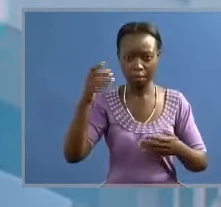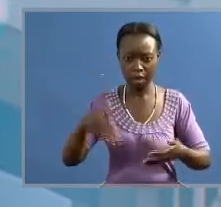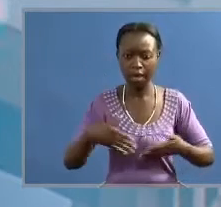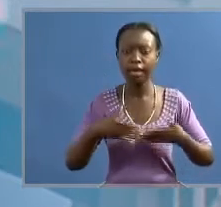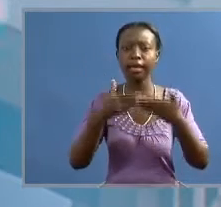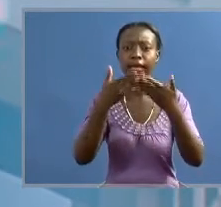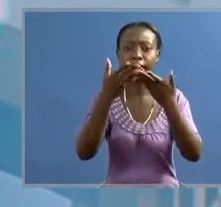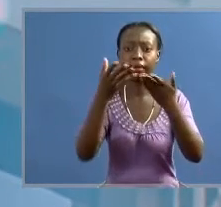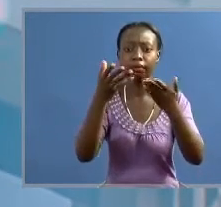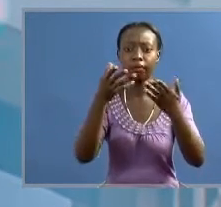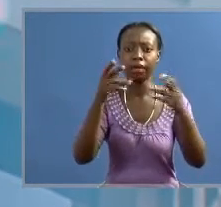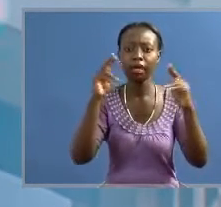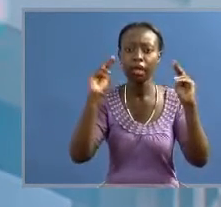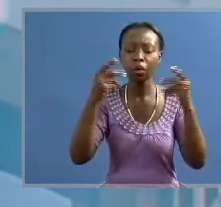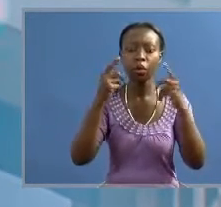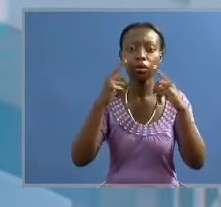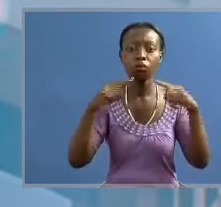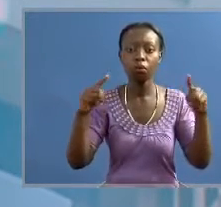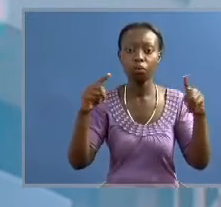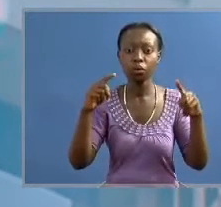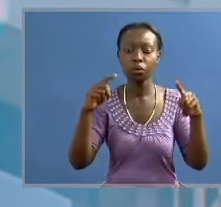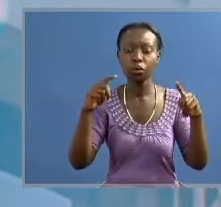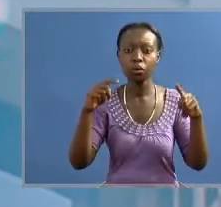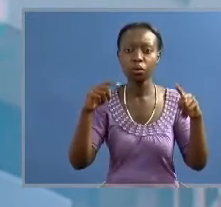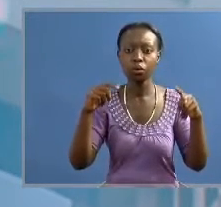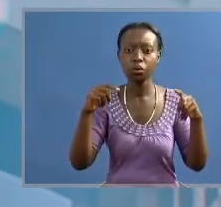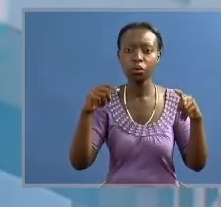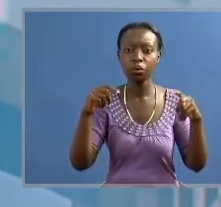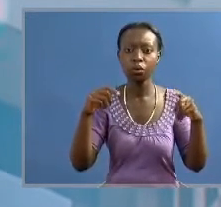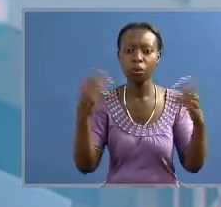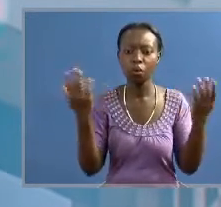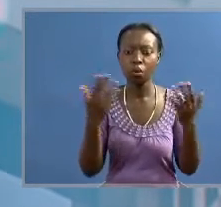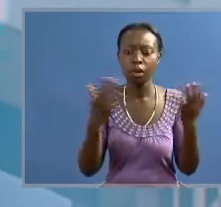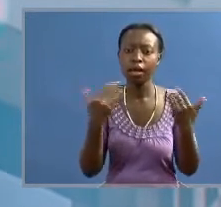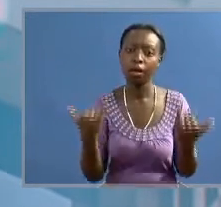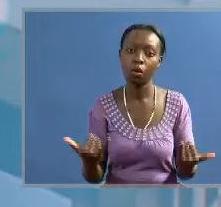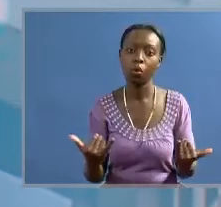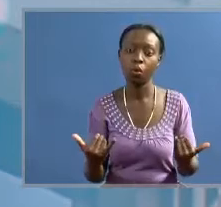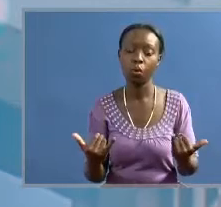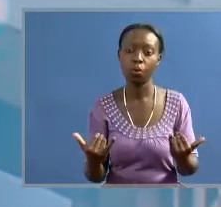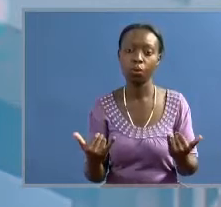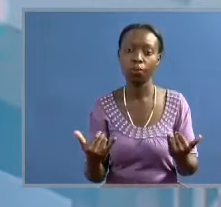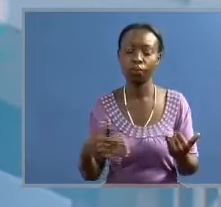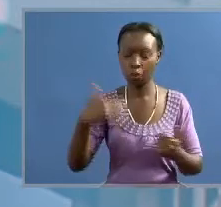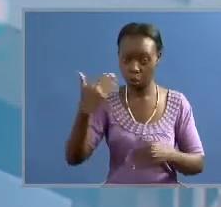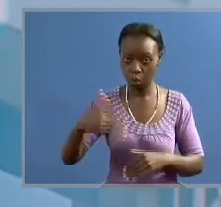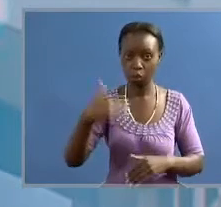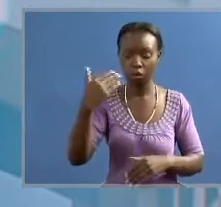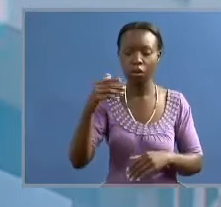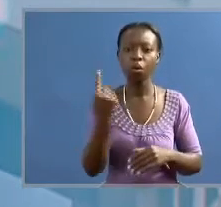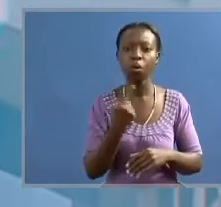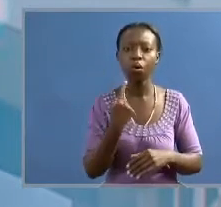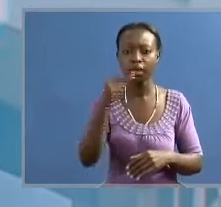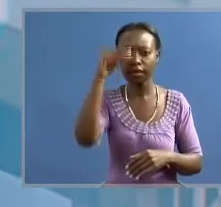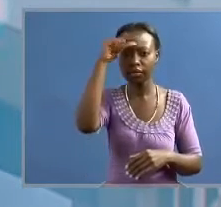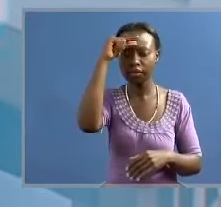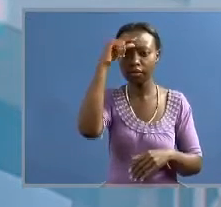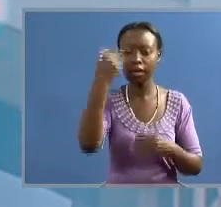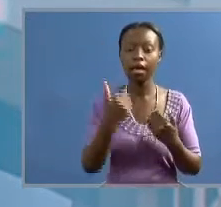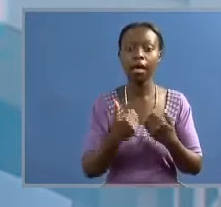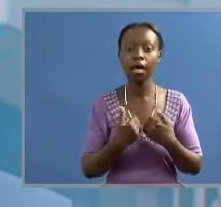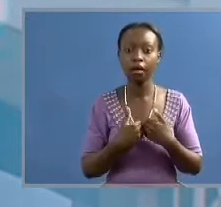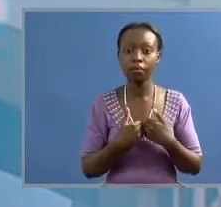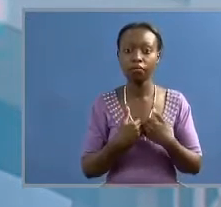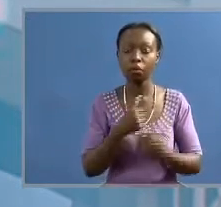population, the Kenyans, on where have we reached very regularly. Because it is only the government that has